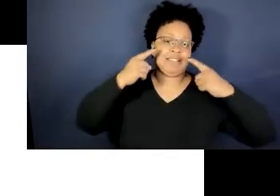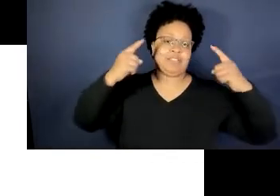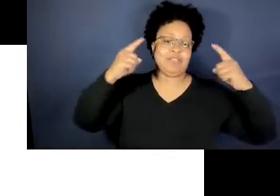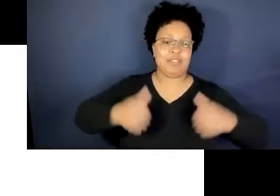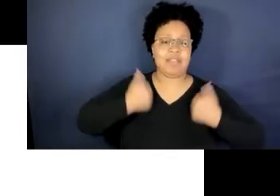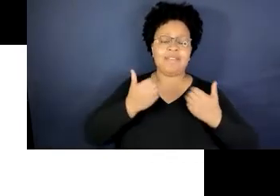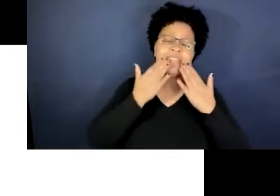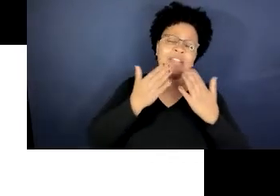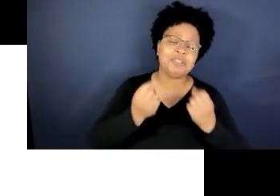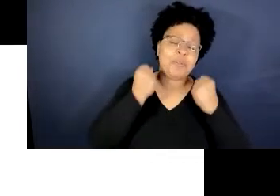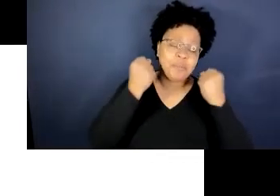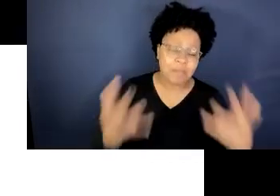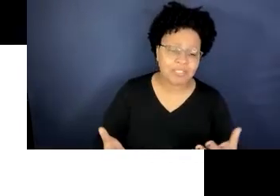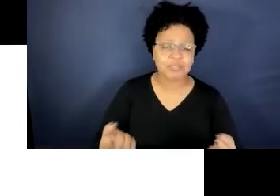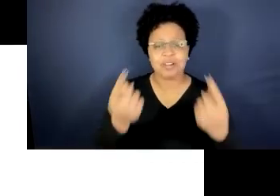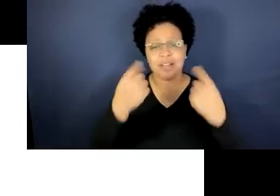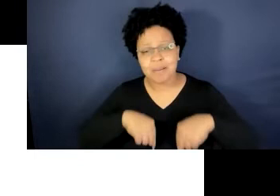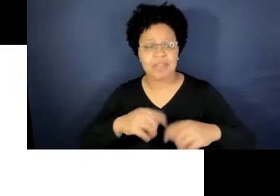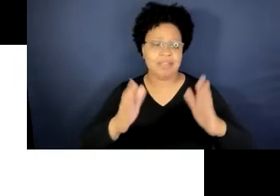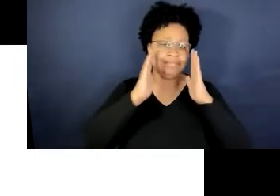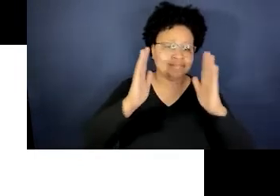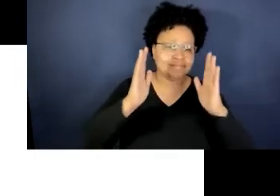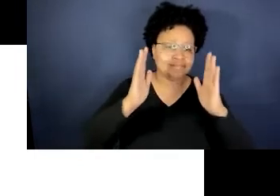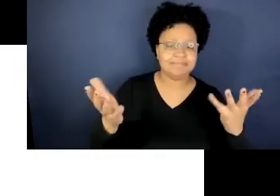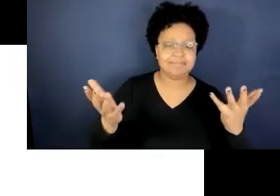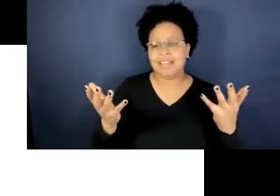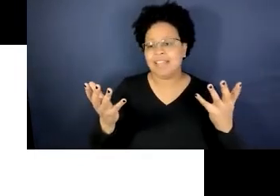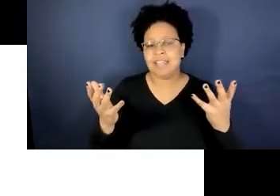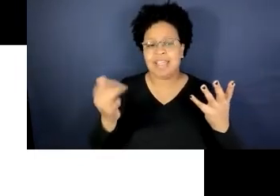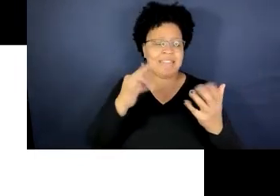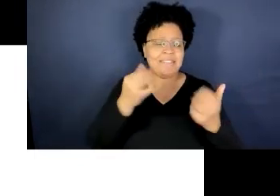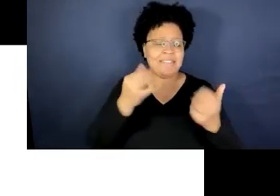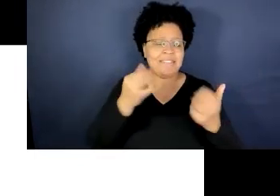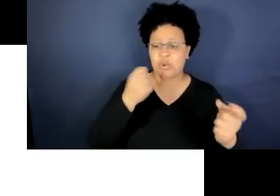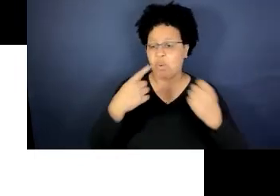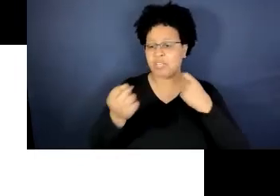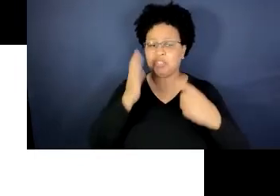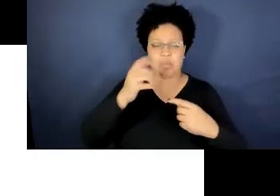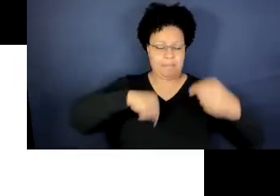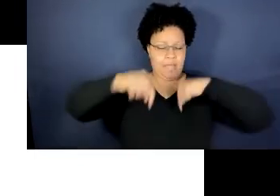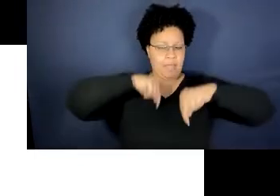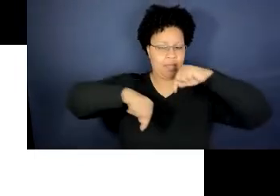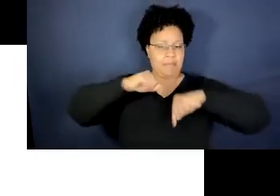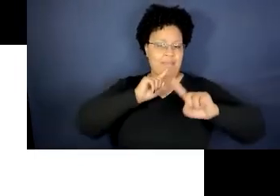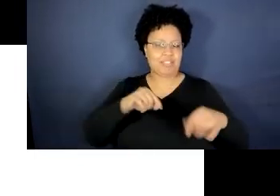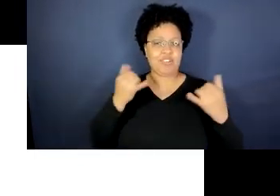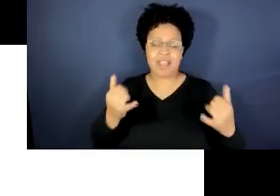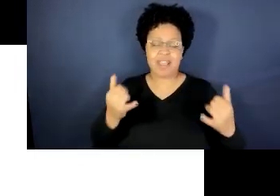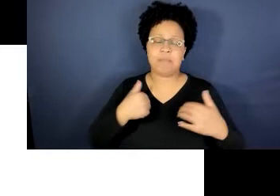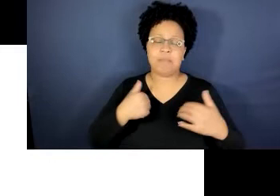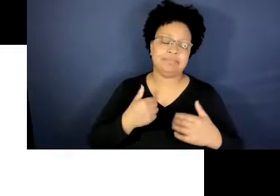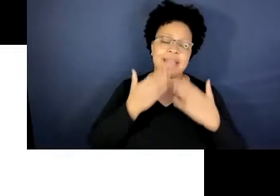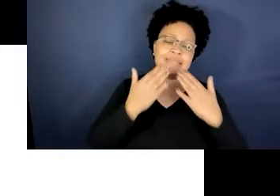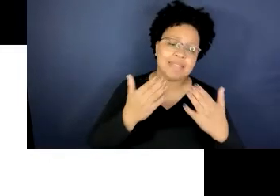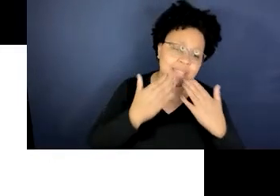attention. Dr. Holt and I really appreciate it. You guys, if there's some questions, we can go back and try to answer them now. But I thank you. Here's